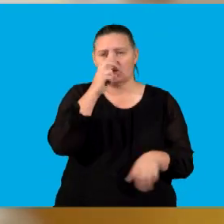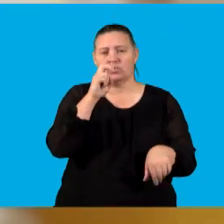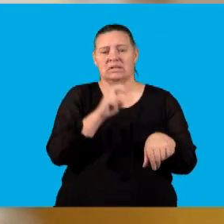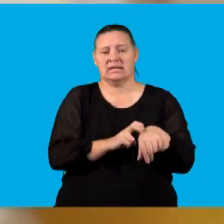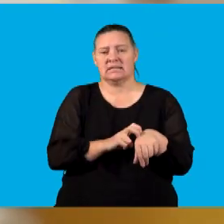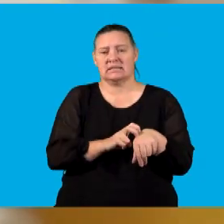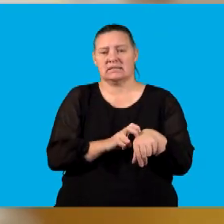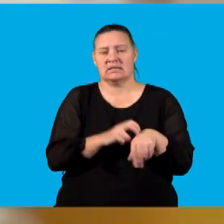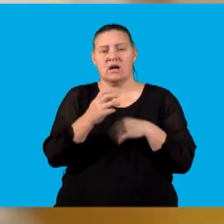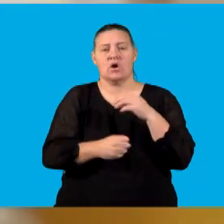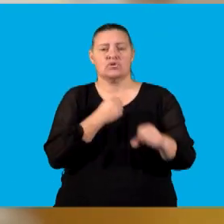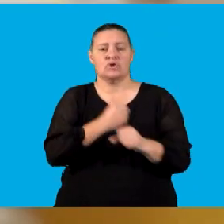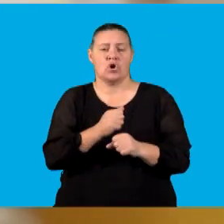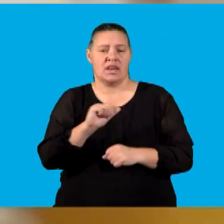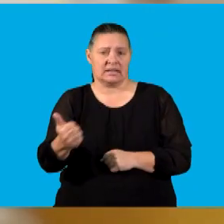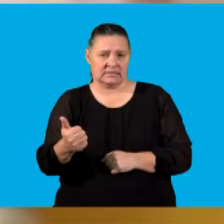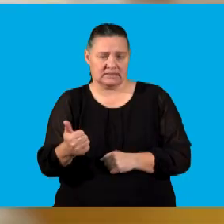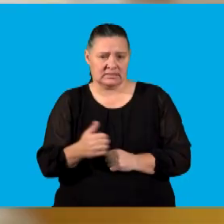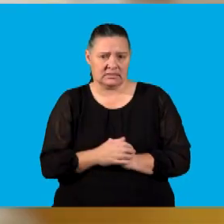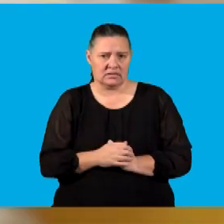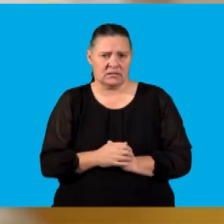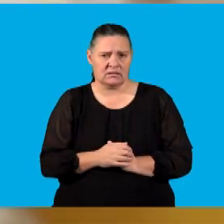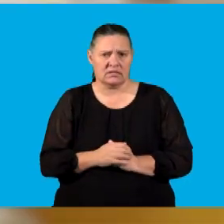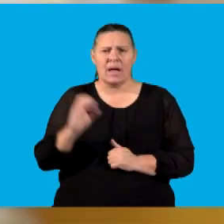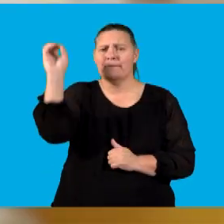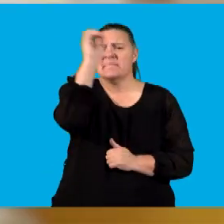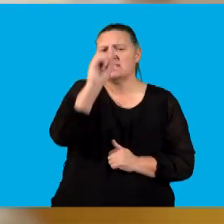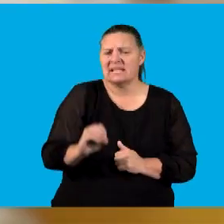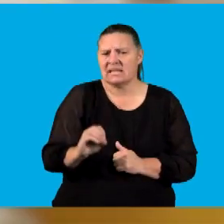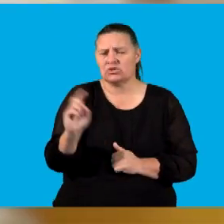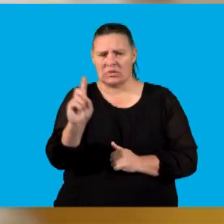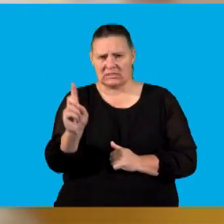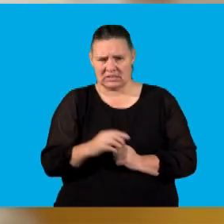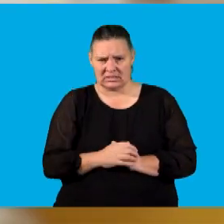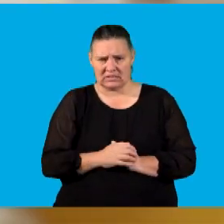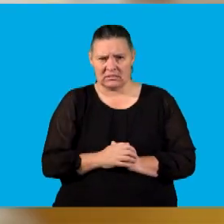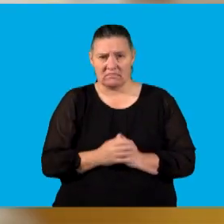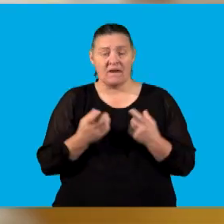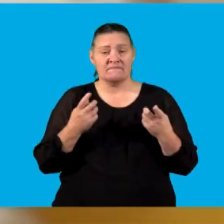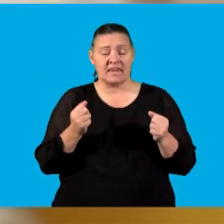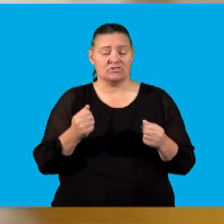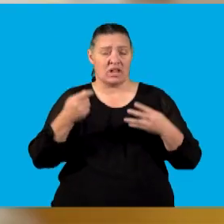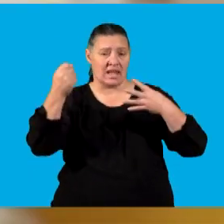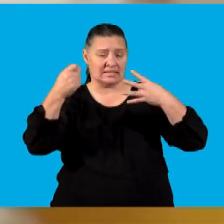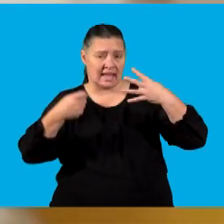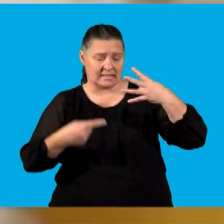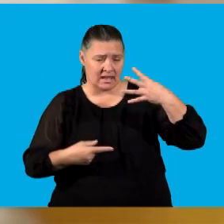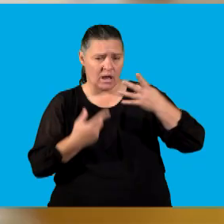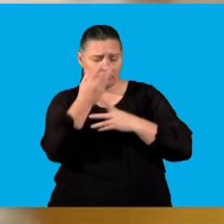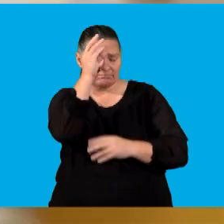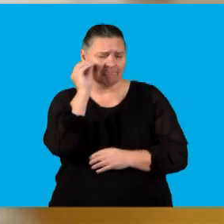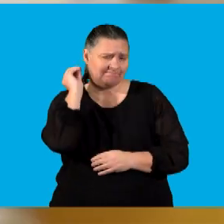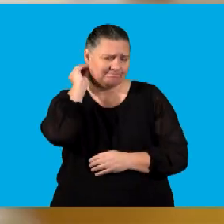next year and see what was the percentage. Because with financial indicators, you have to